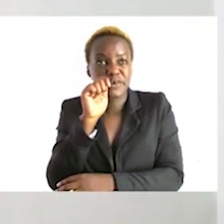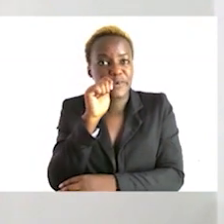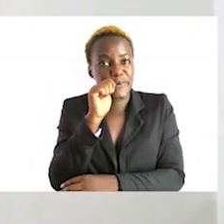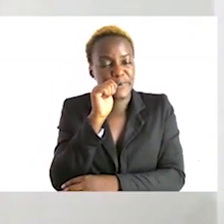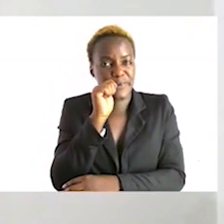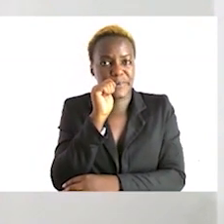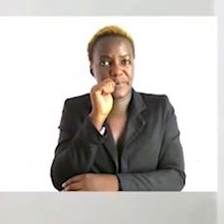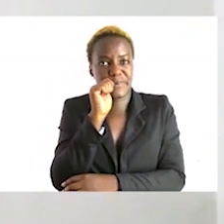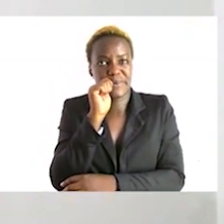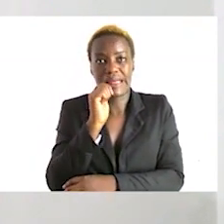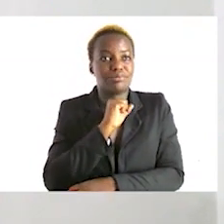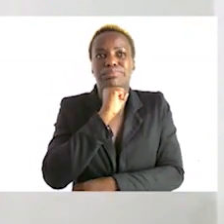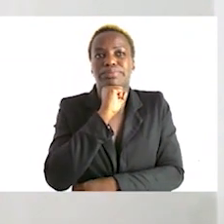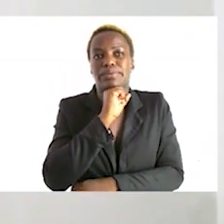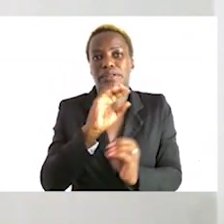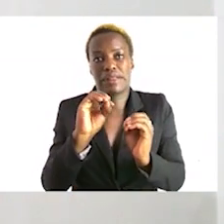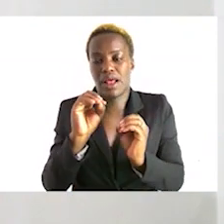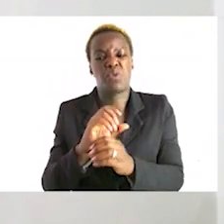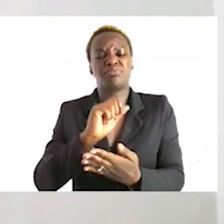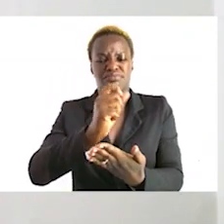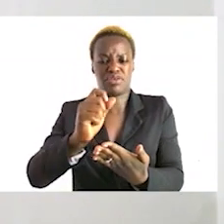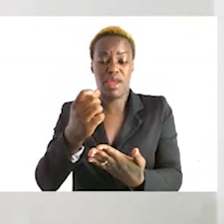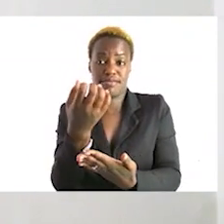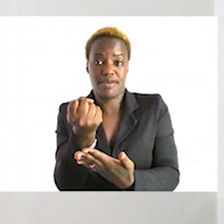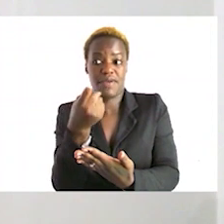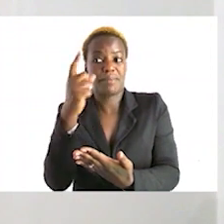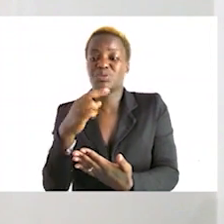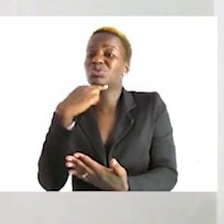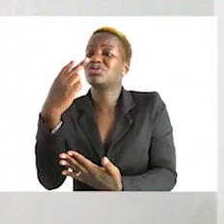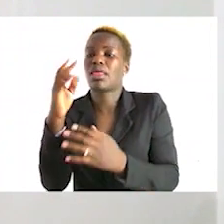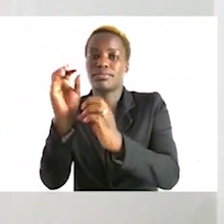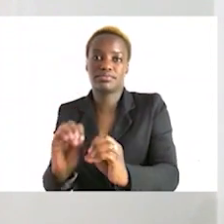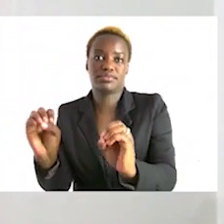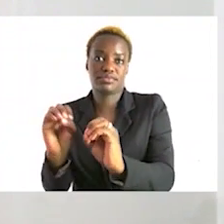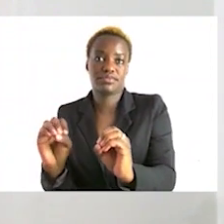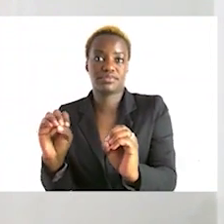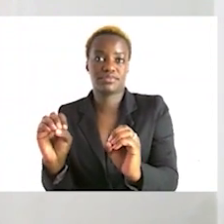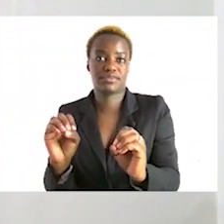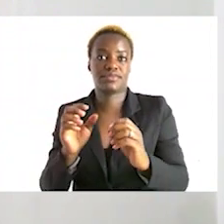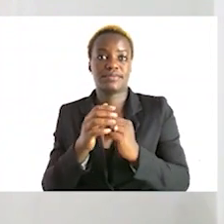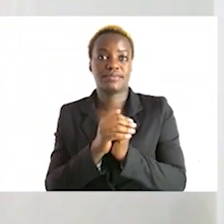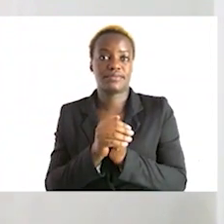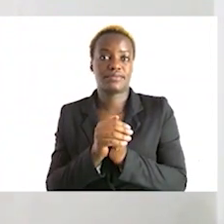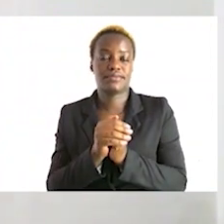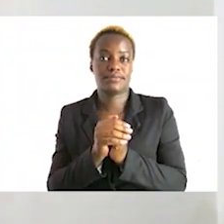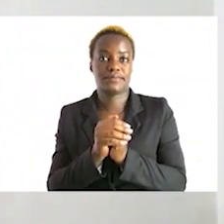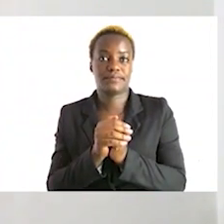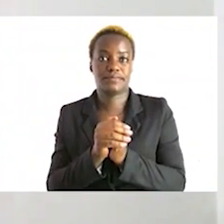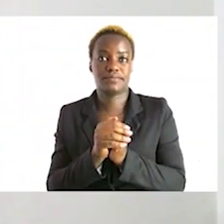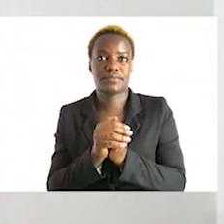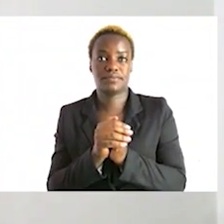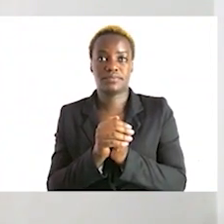ones. They only appear when we are writing, but when we say, they disappear. That's what silent means.